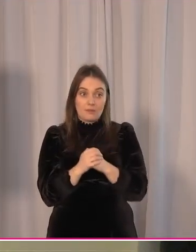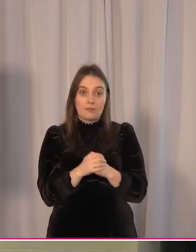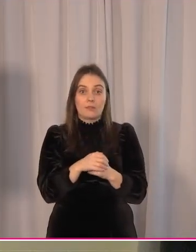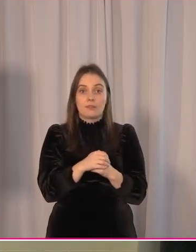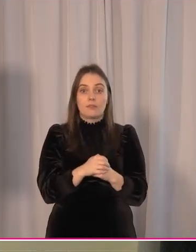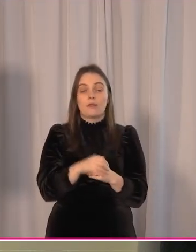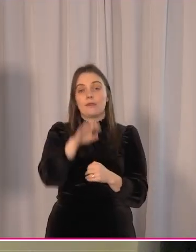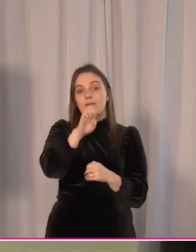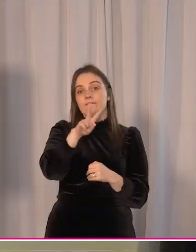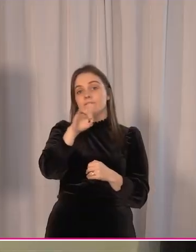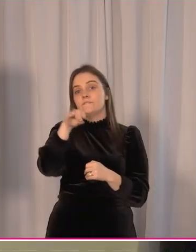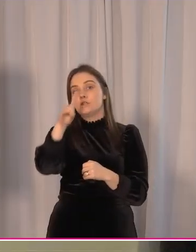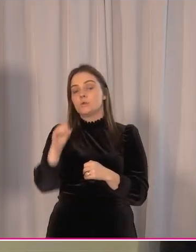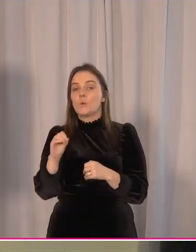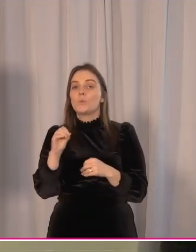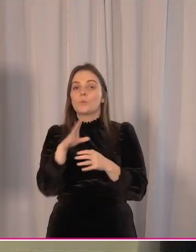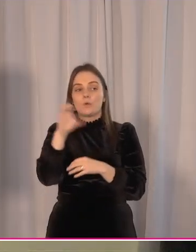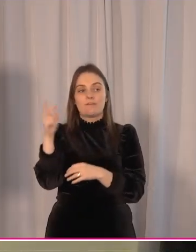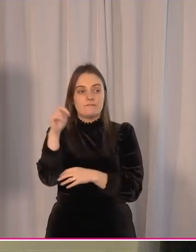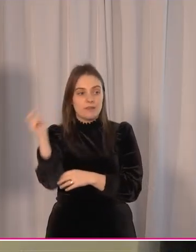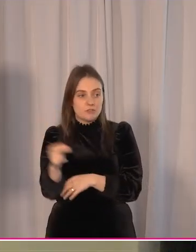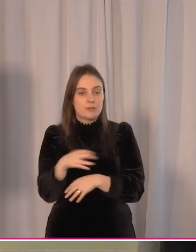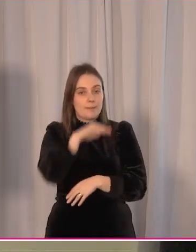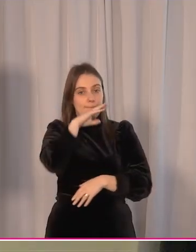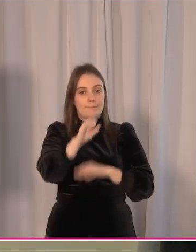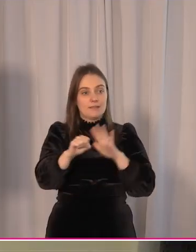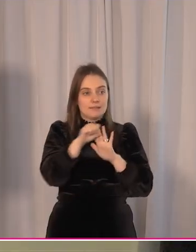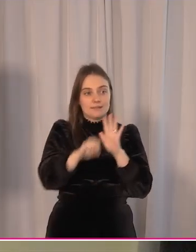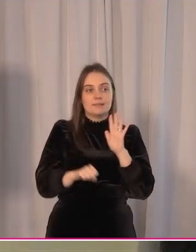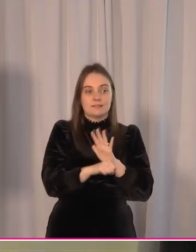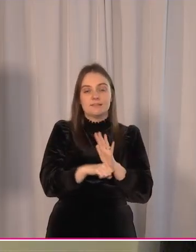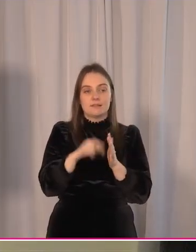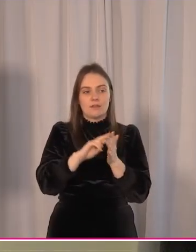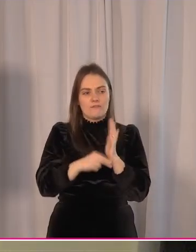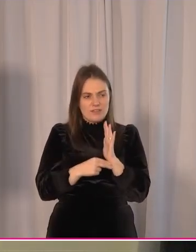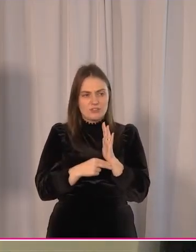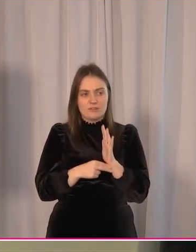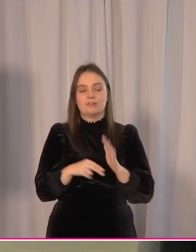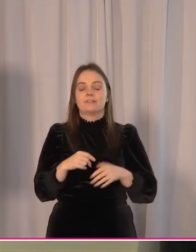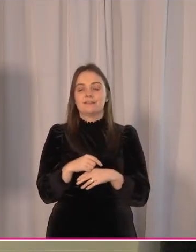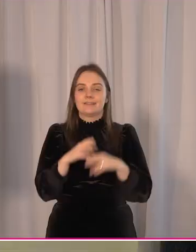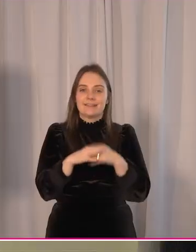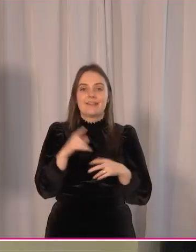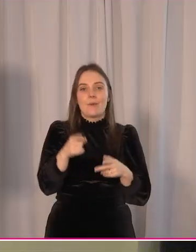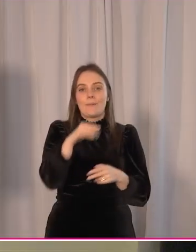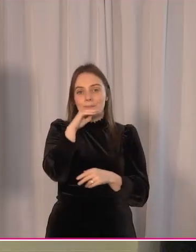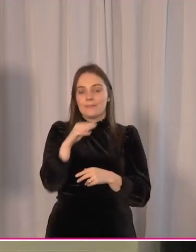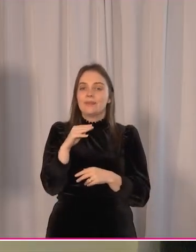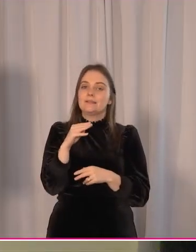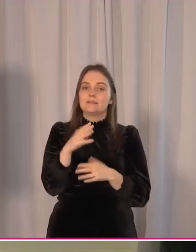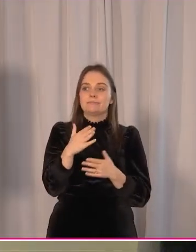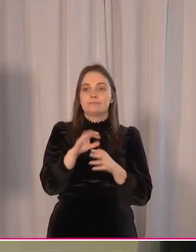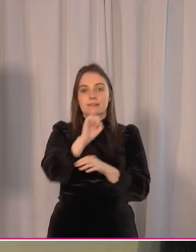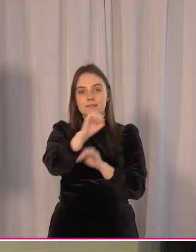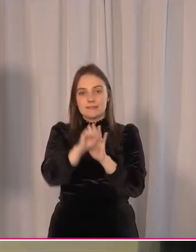Oviedo Convention, that the state needs to actually stop any engagement in relation to progressing